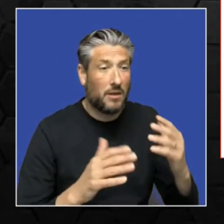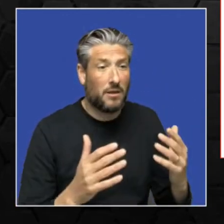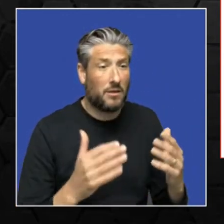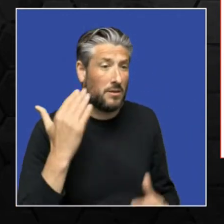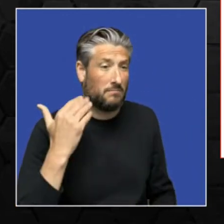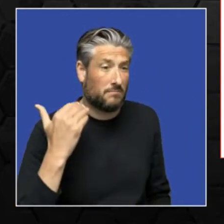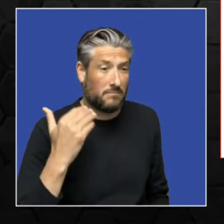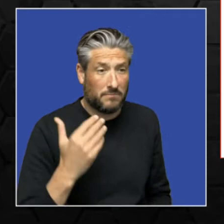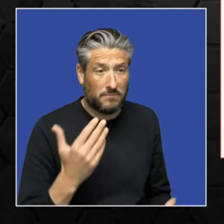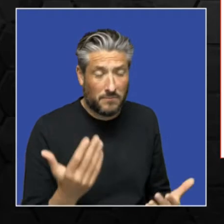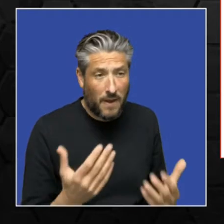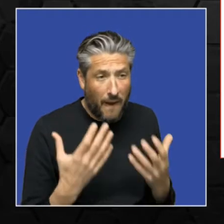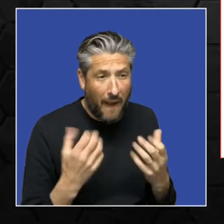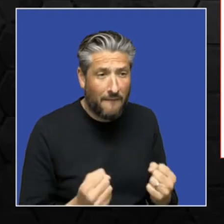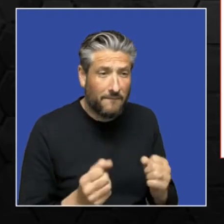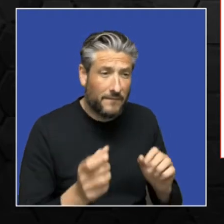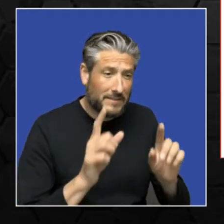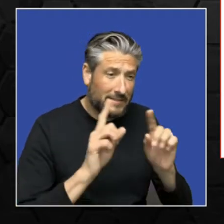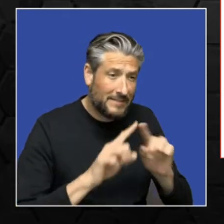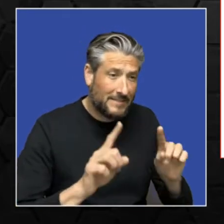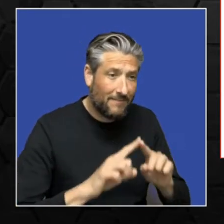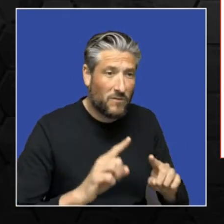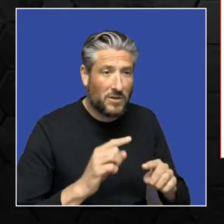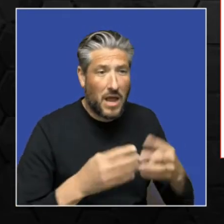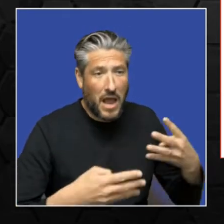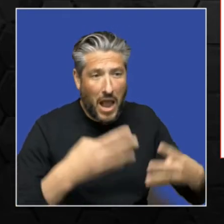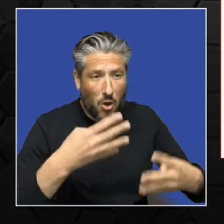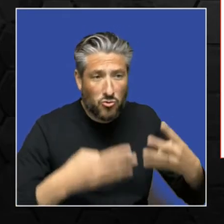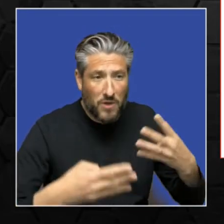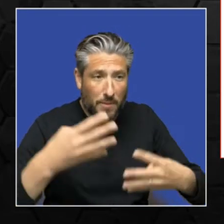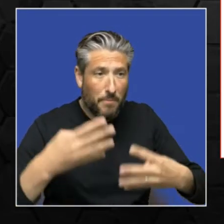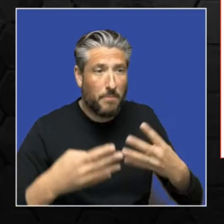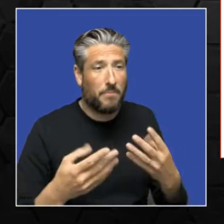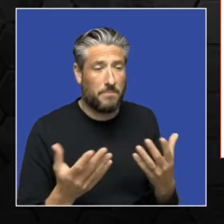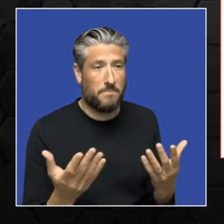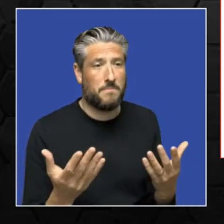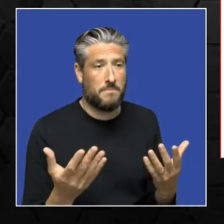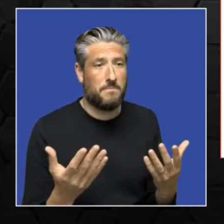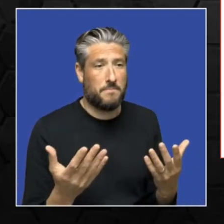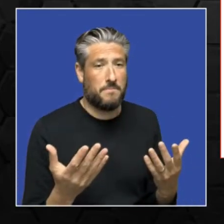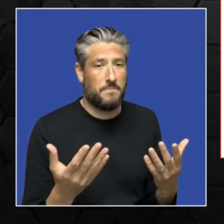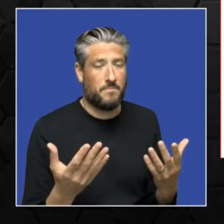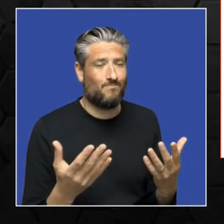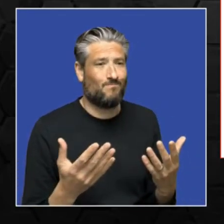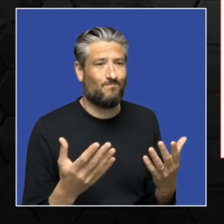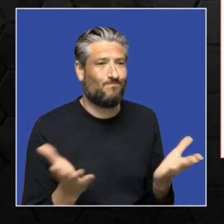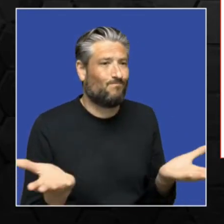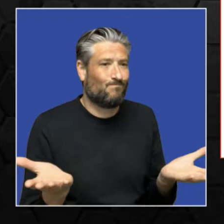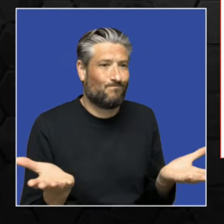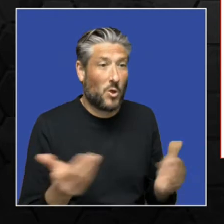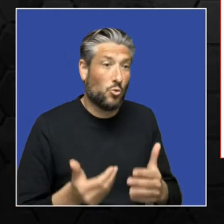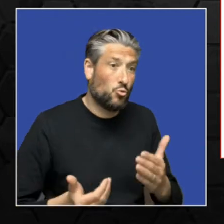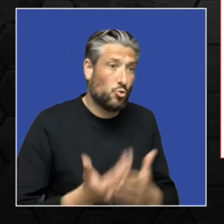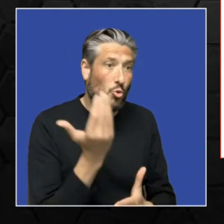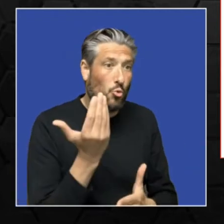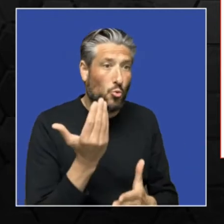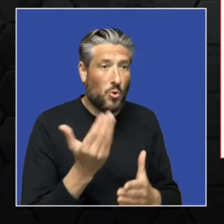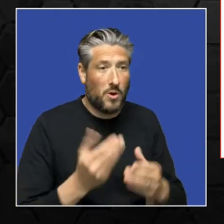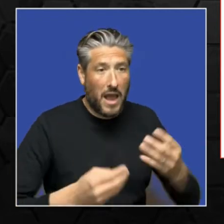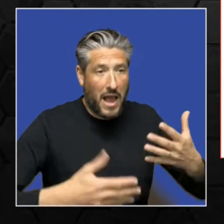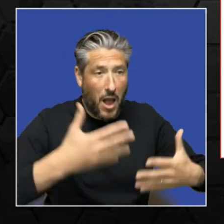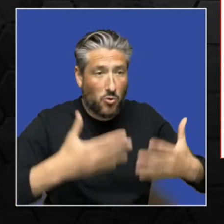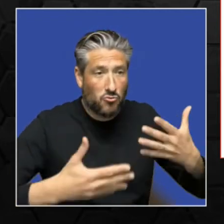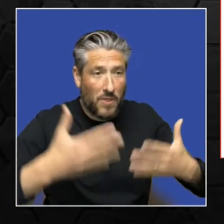have gained much popularity because of the limitations of conventional mathematical methods, and so I would like to